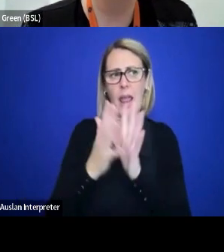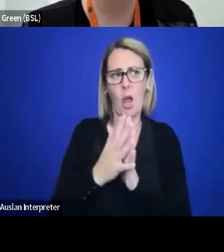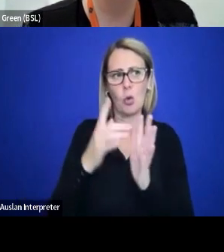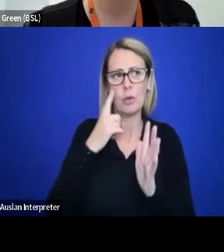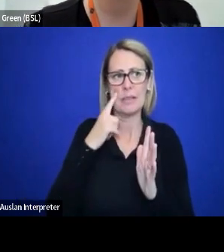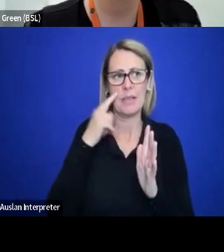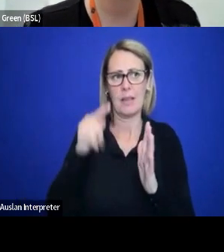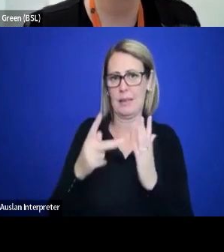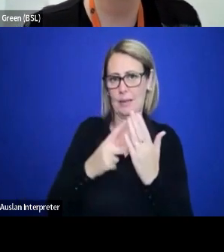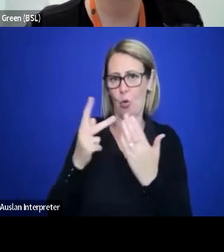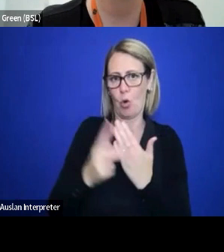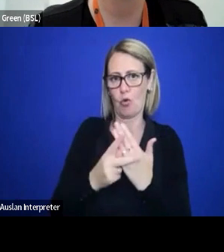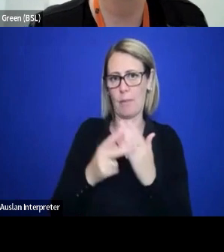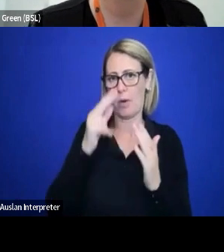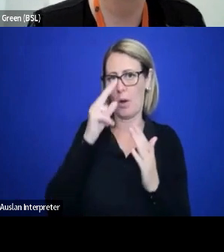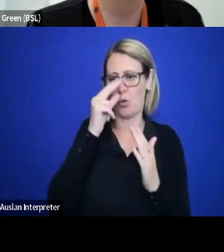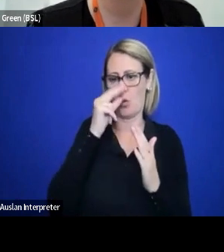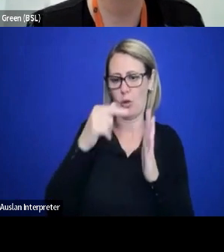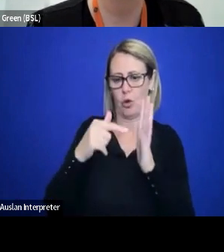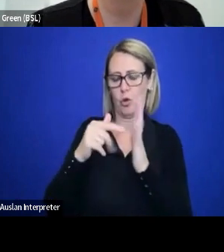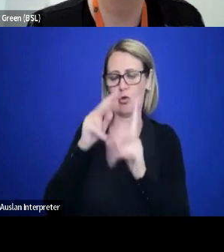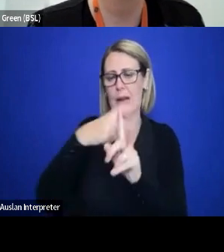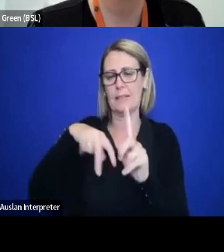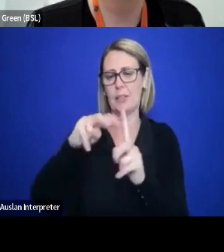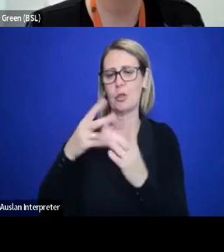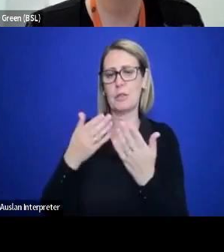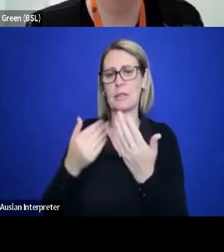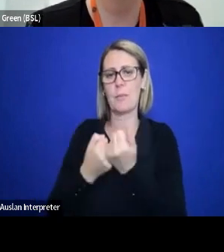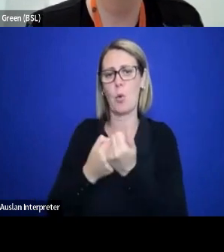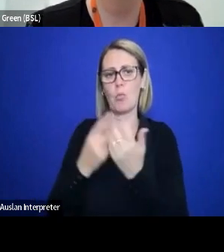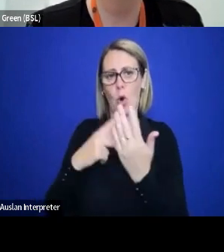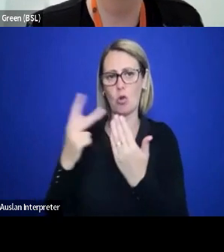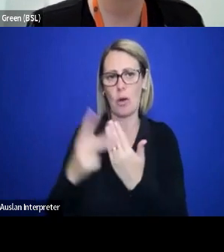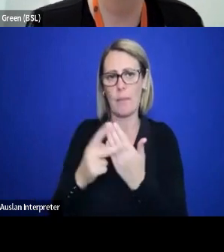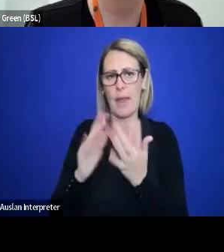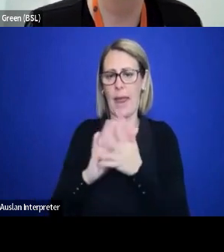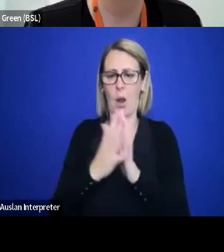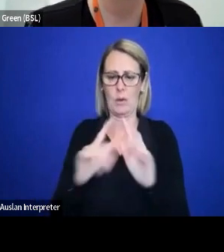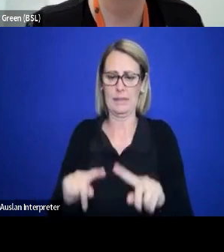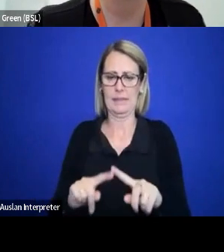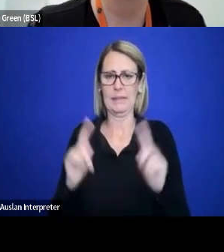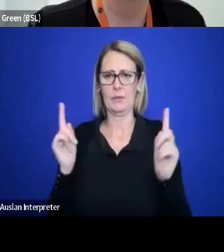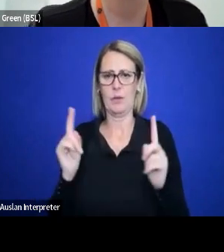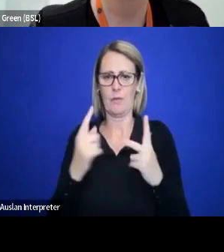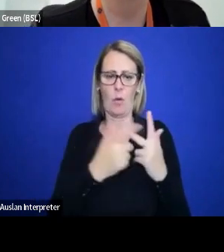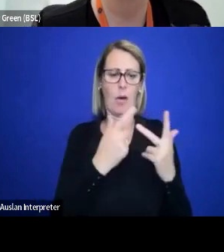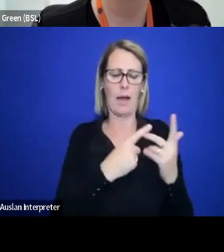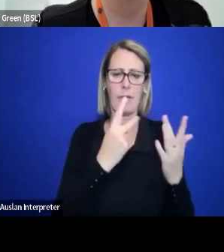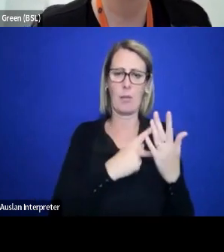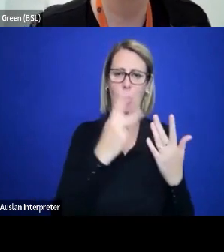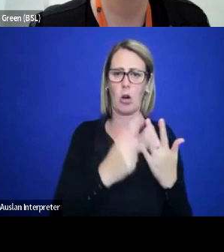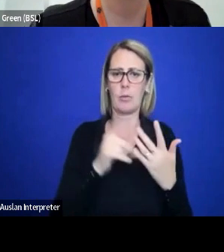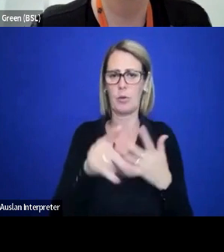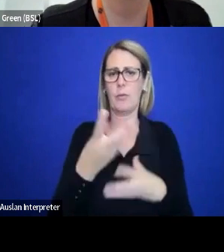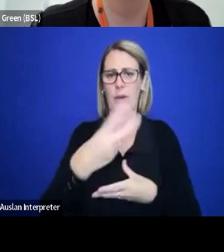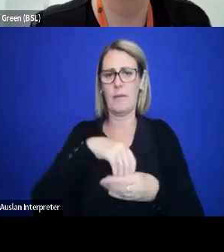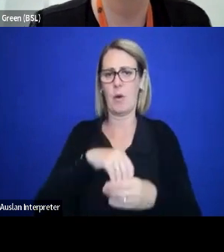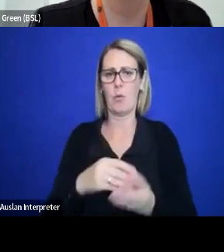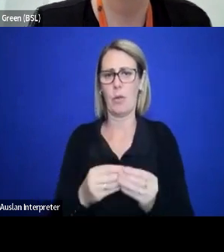this program, the Youth Transition Support Program, differs from other employment programs you've been involved